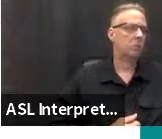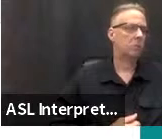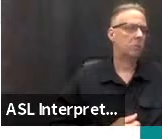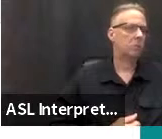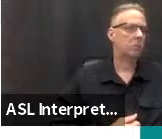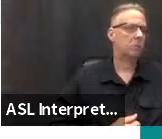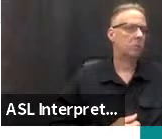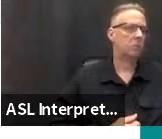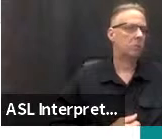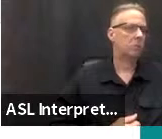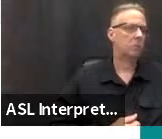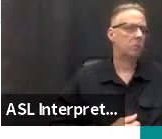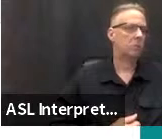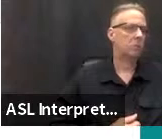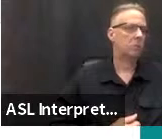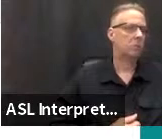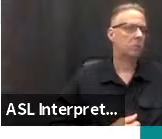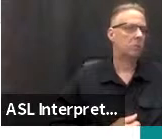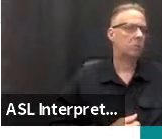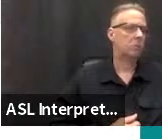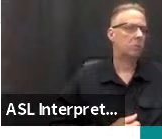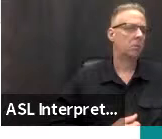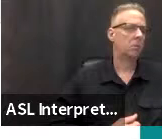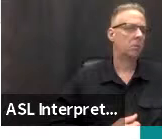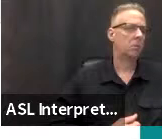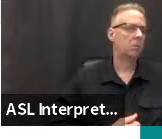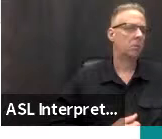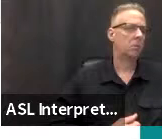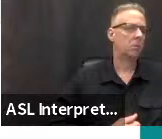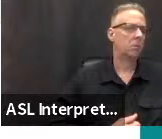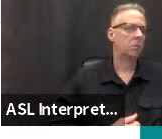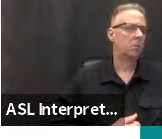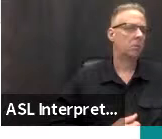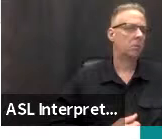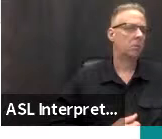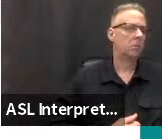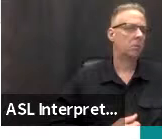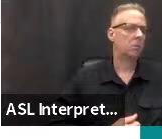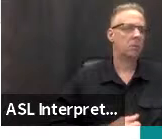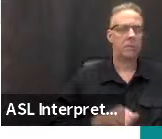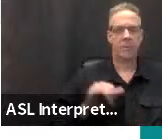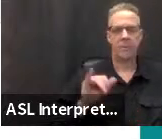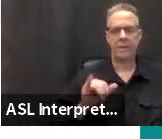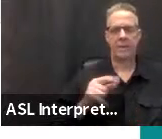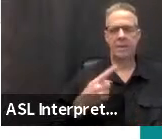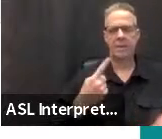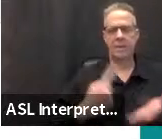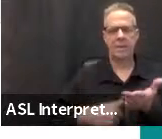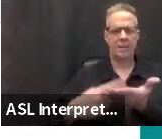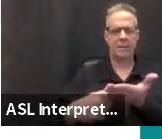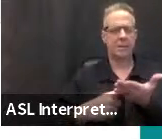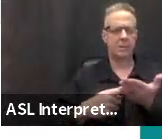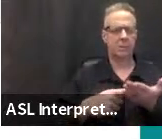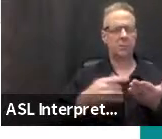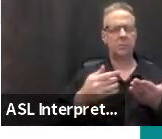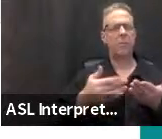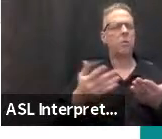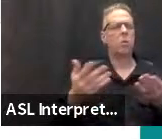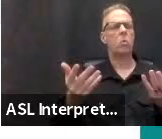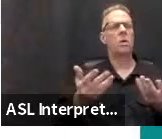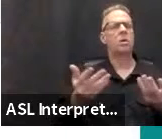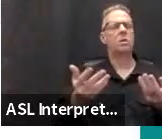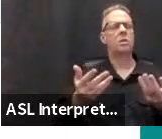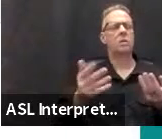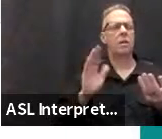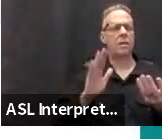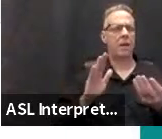So, this, I think where we're going is kind of a discussion of like what is the